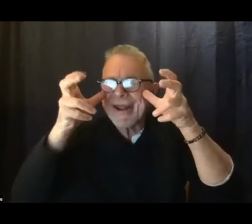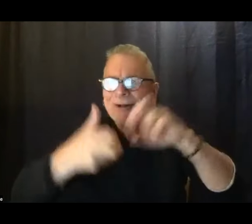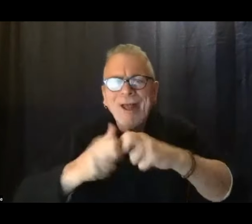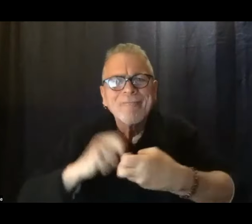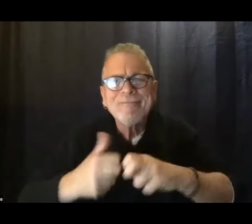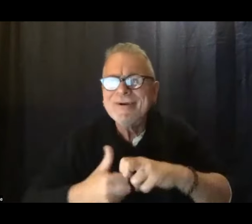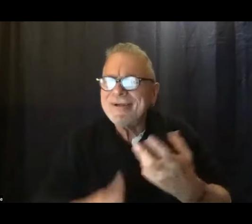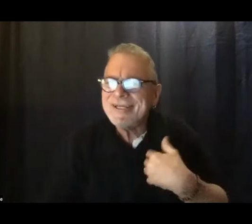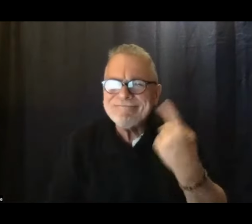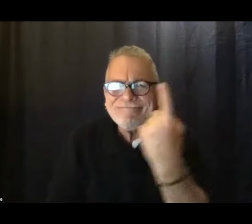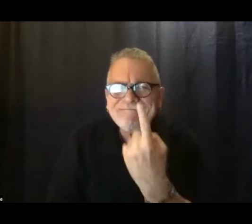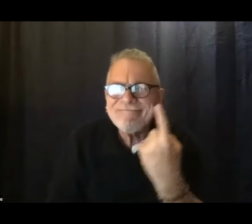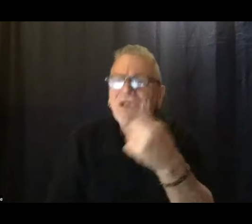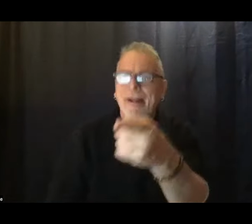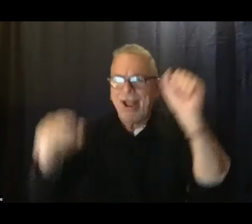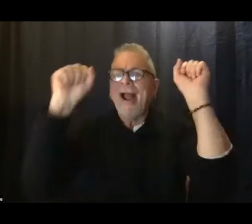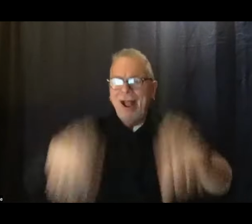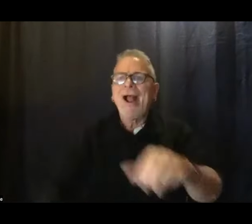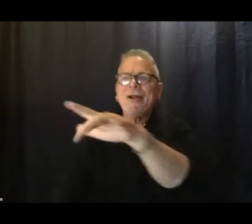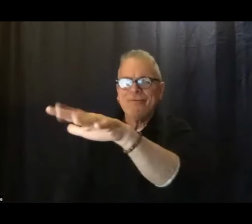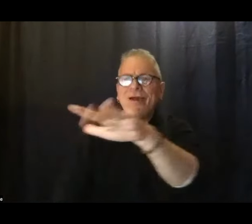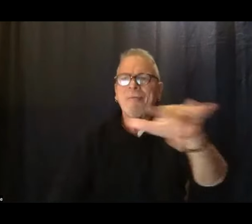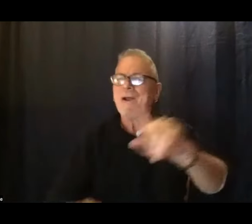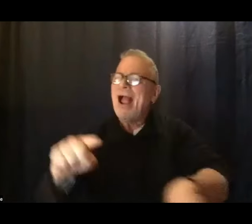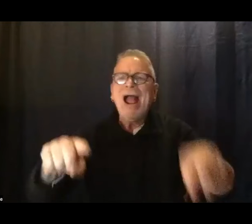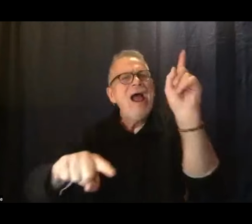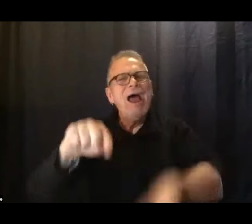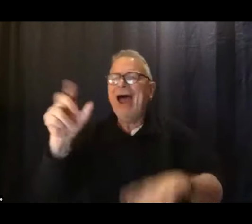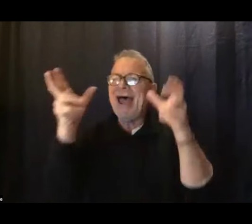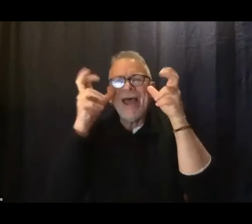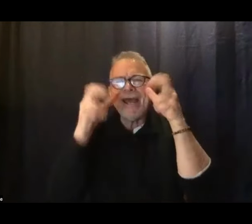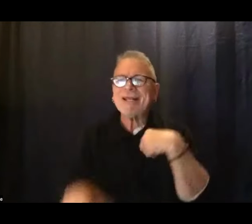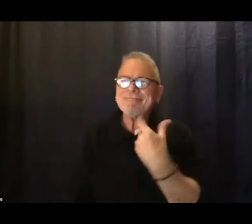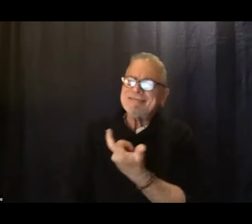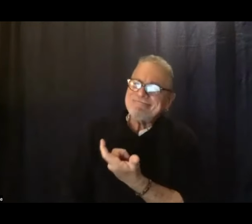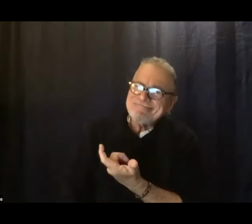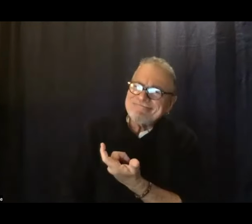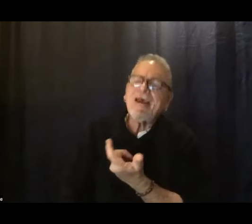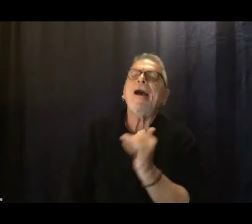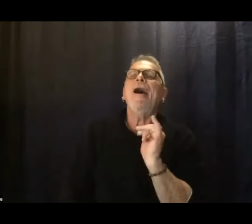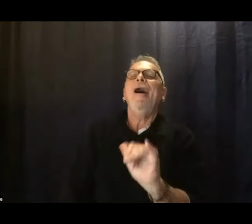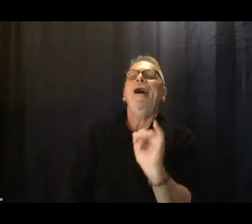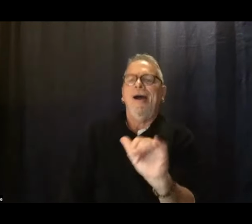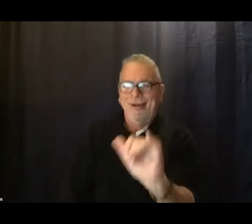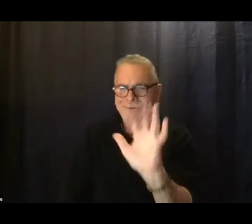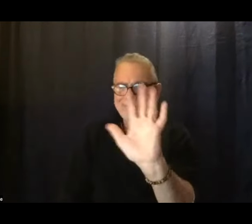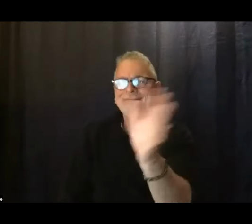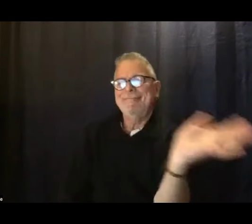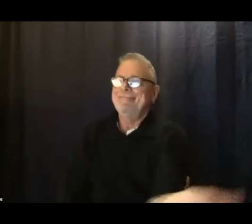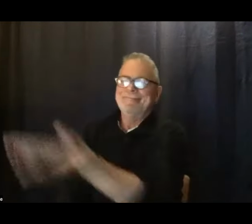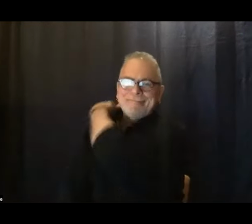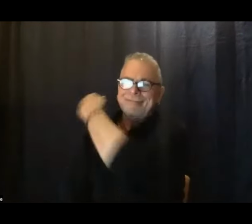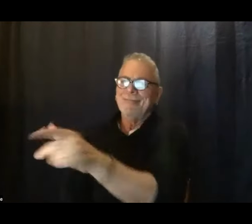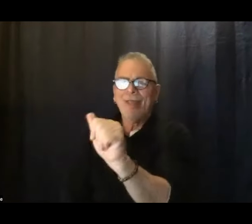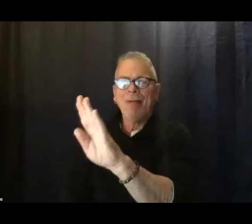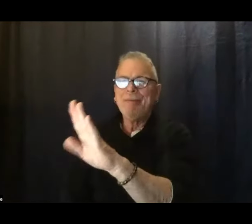here's the B. But the problem that I noticed is that students still struggled with that receptive component. They didn't have the ability to